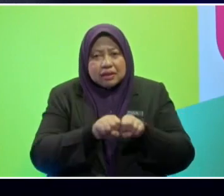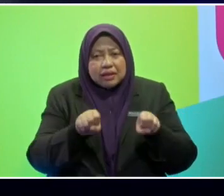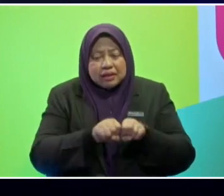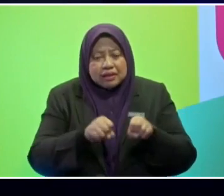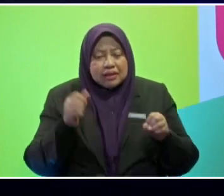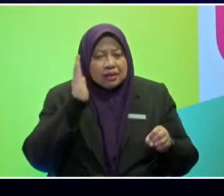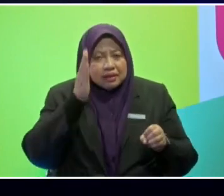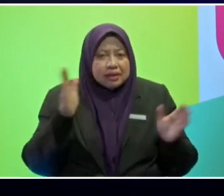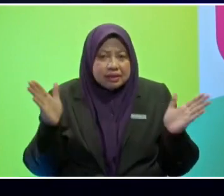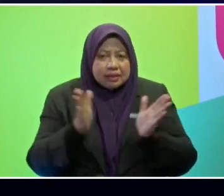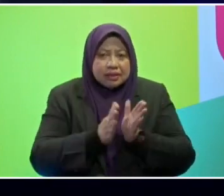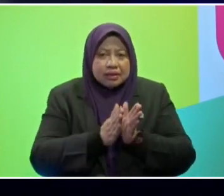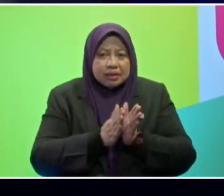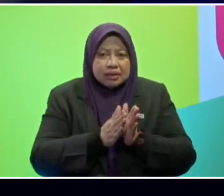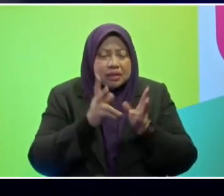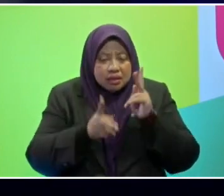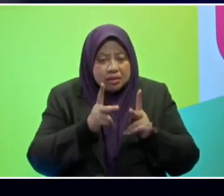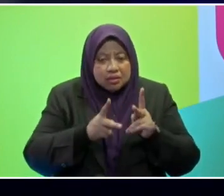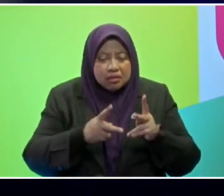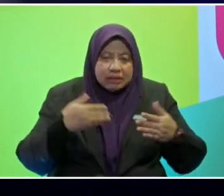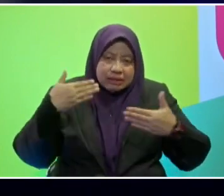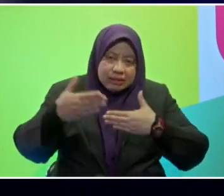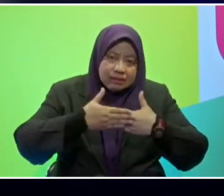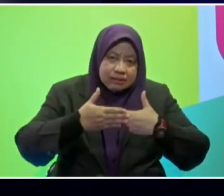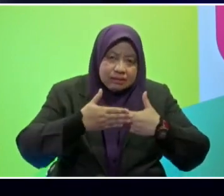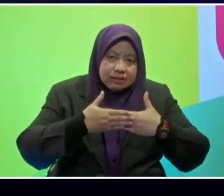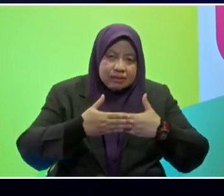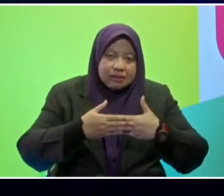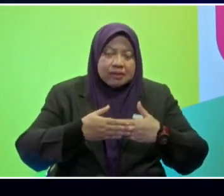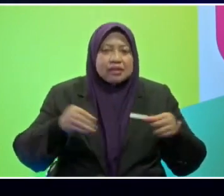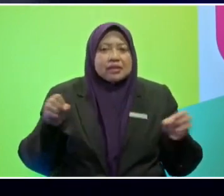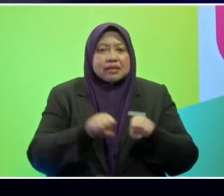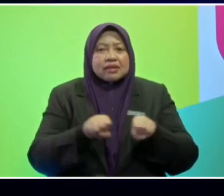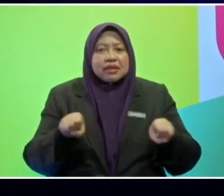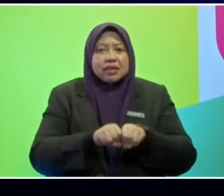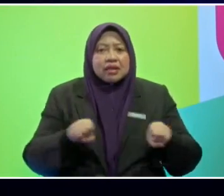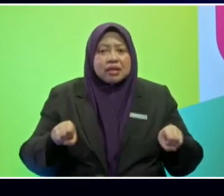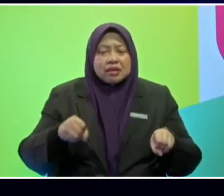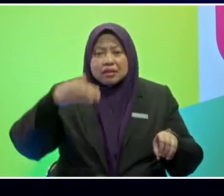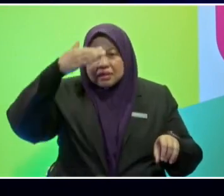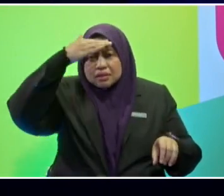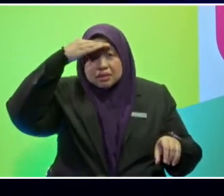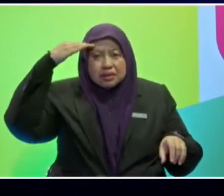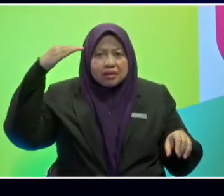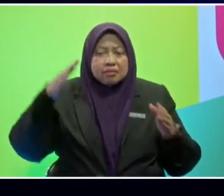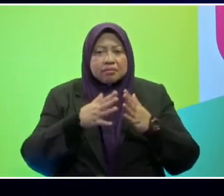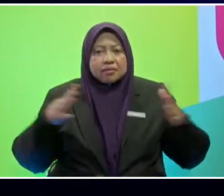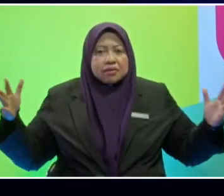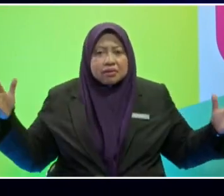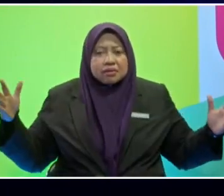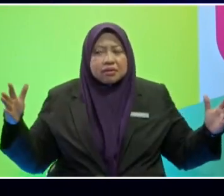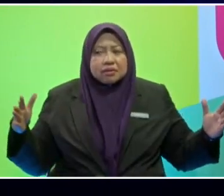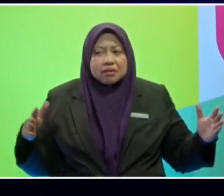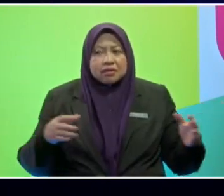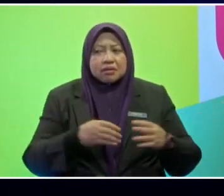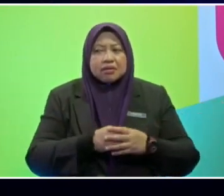I go nearer, the size of the shadow is going to be bigger. I think we interesting. arrange it like that a